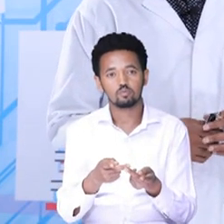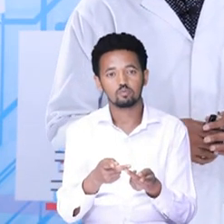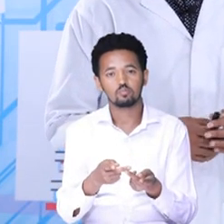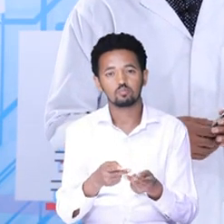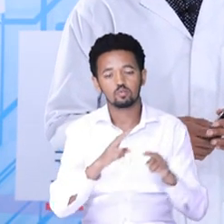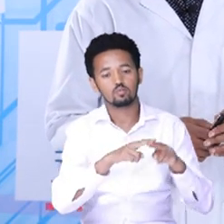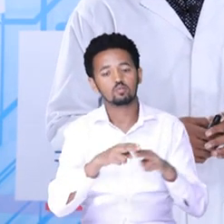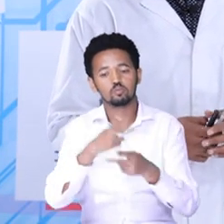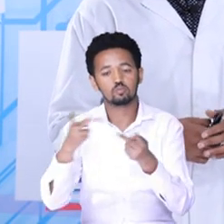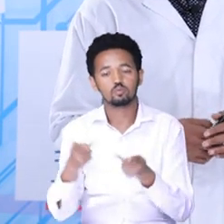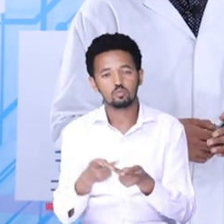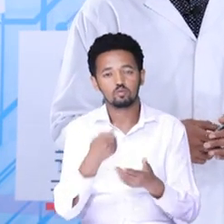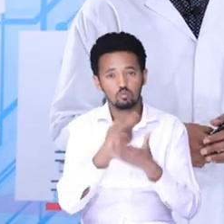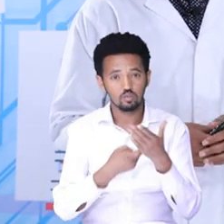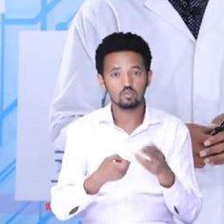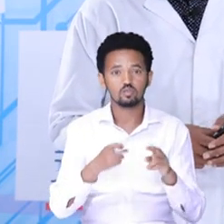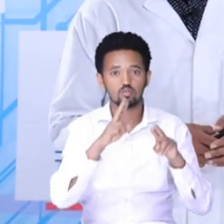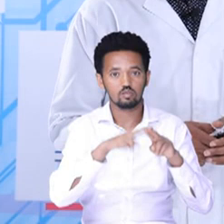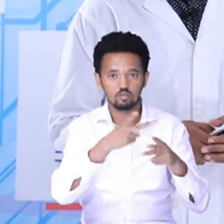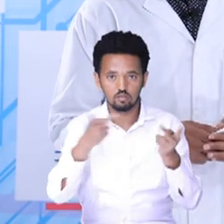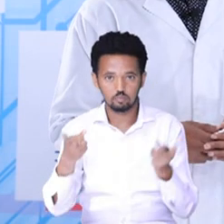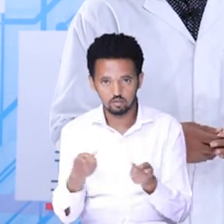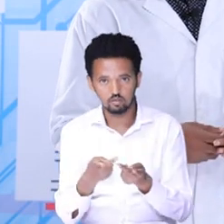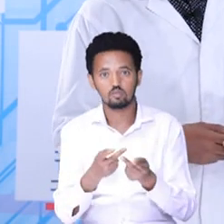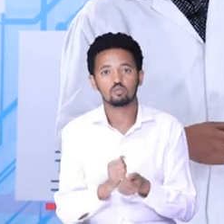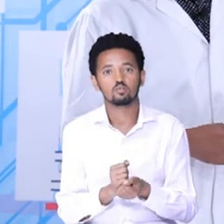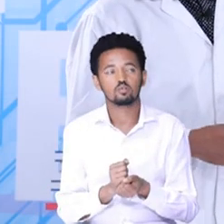Students, what is settlement?